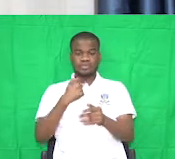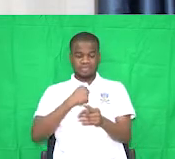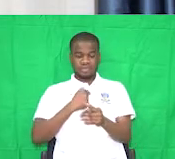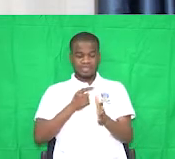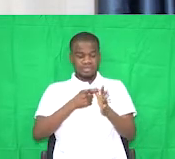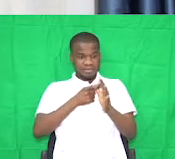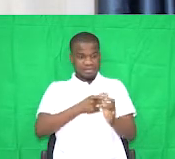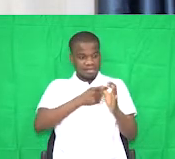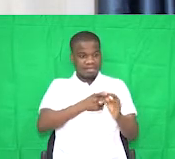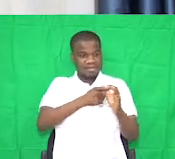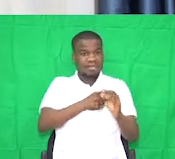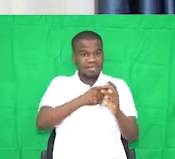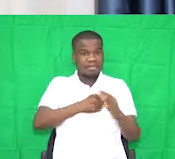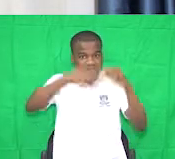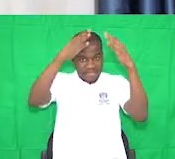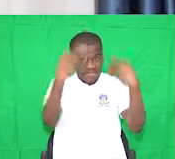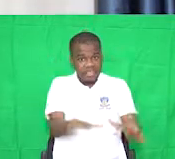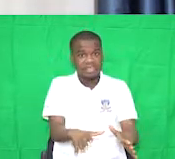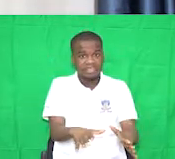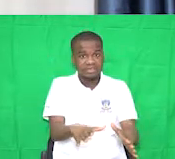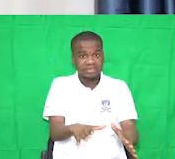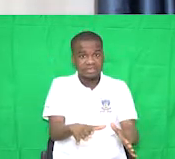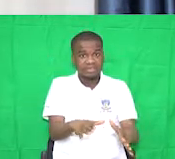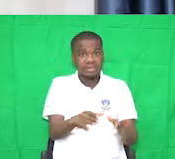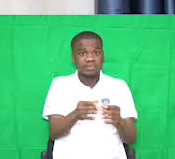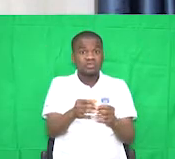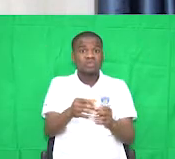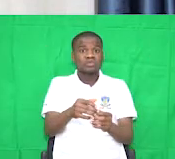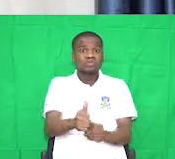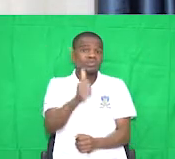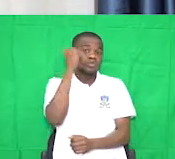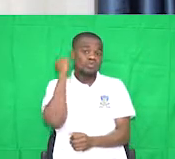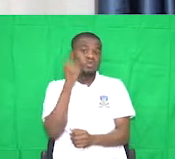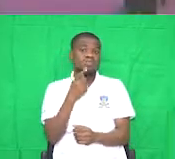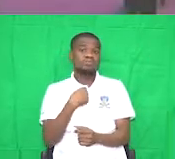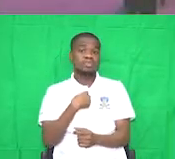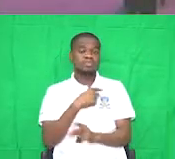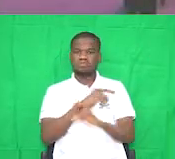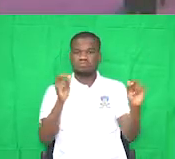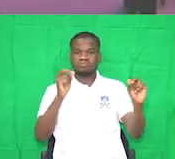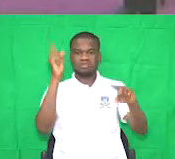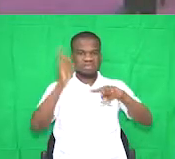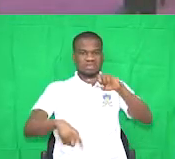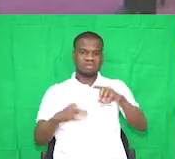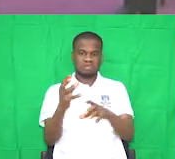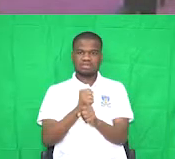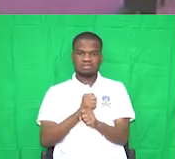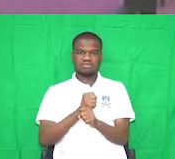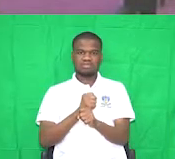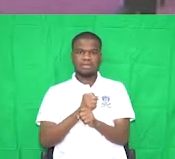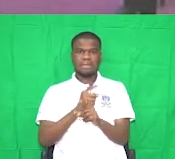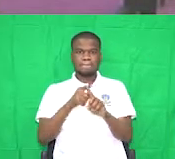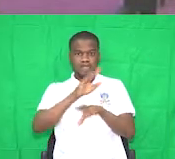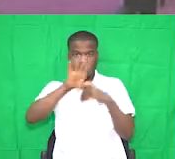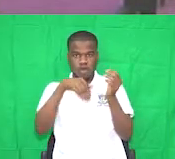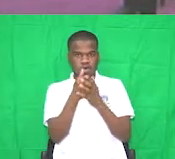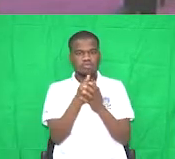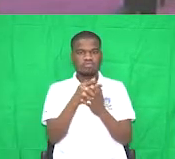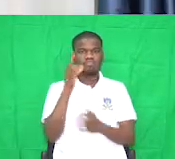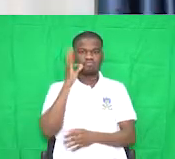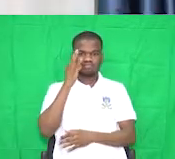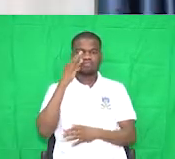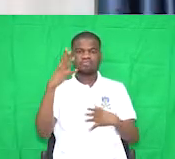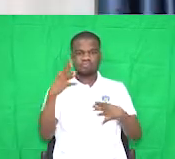competes according to the rules of the game. And he says it is a hard-working farmer that must enjoy first the